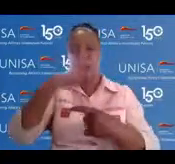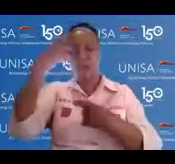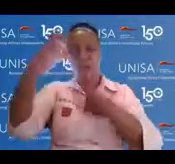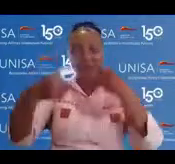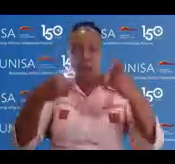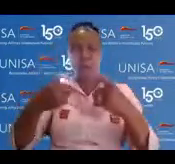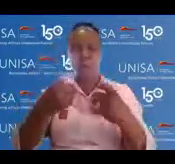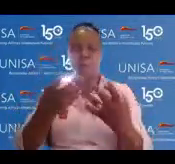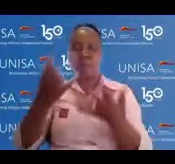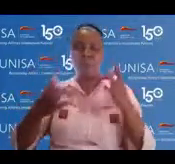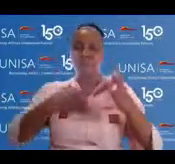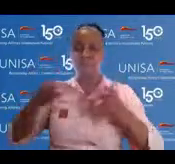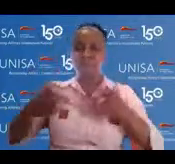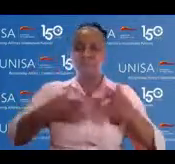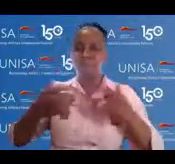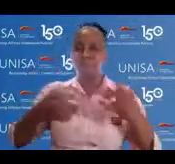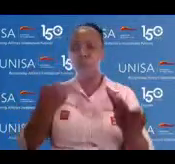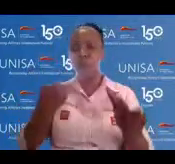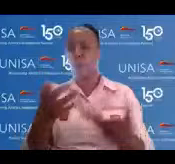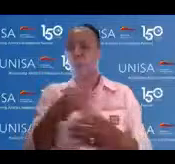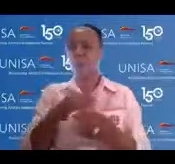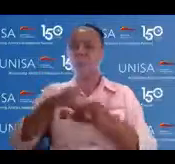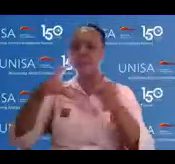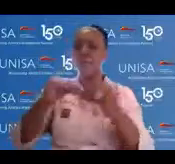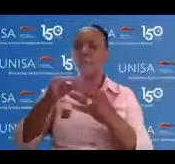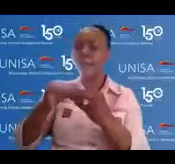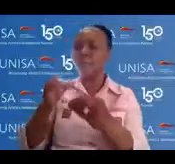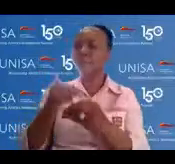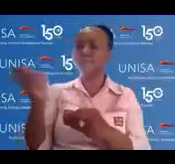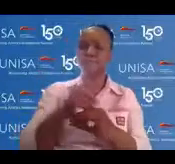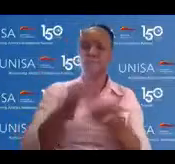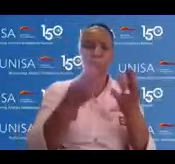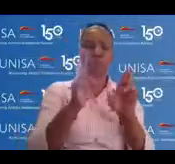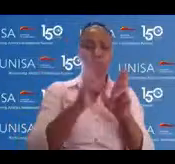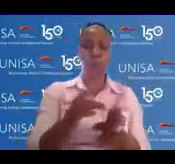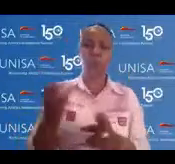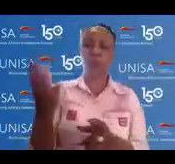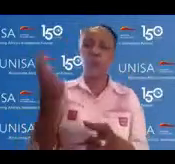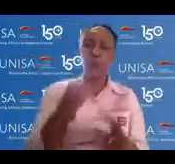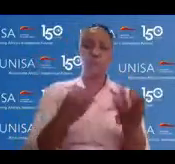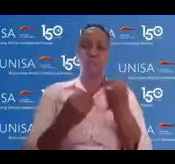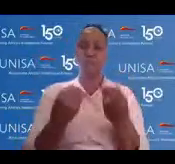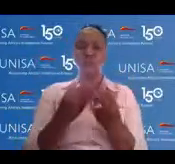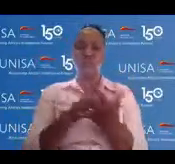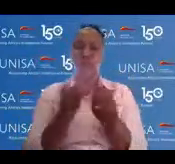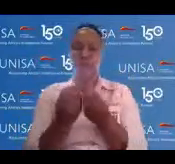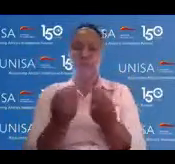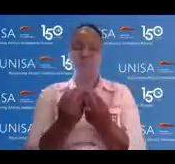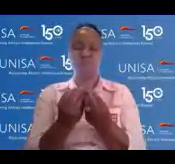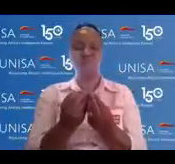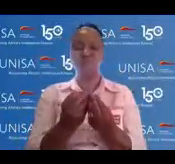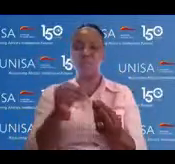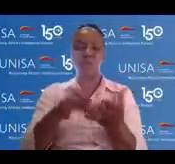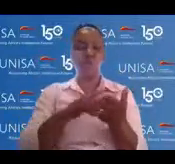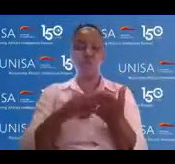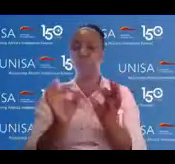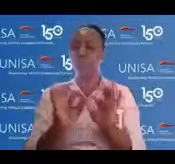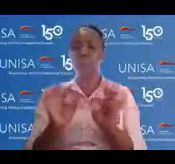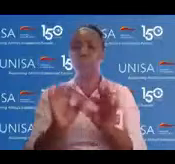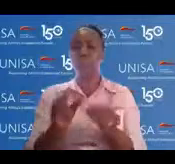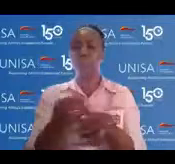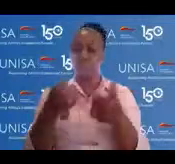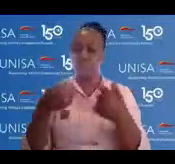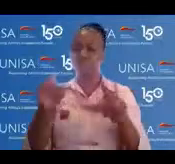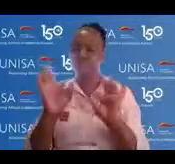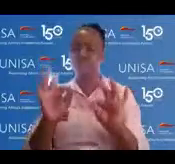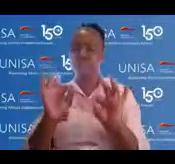family member comes into the room and asks you a question. Those will not be transgressions. So all of the voice recordings are